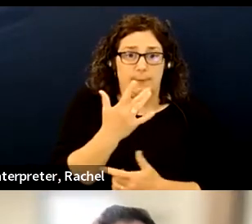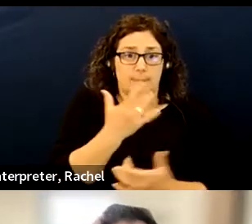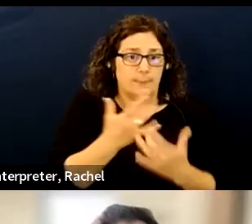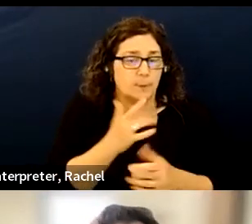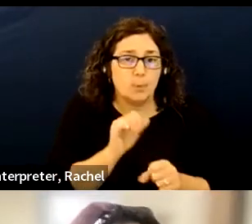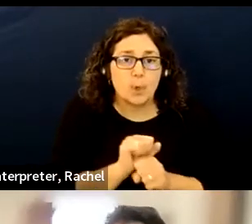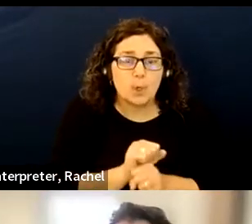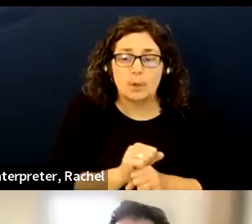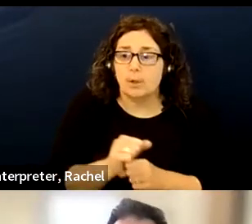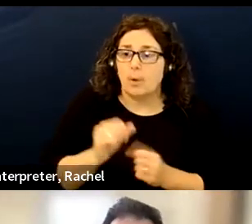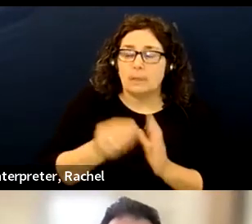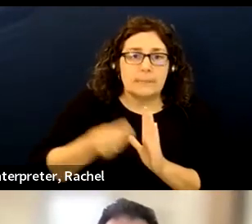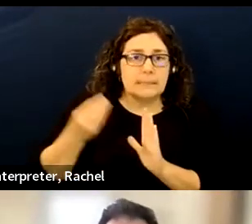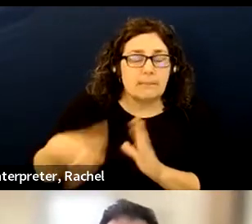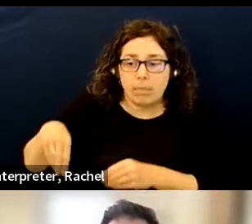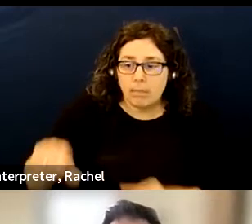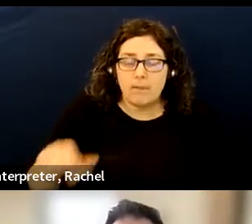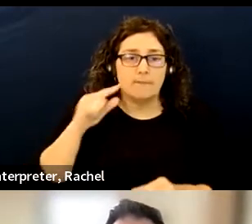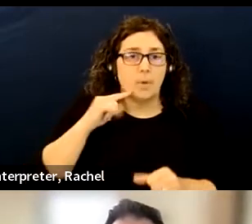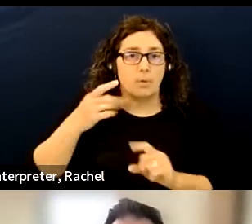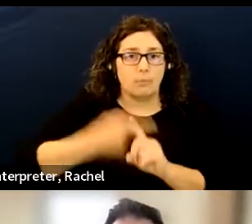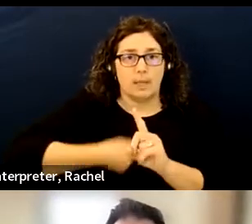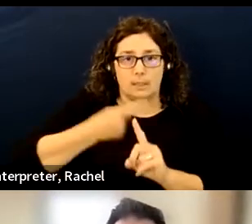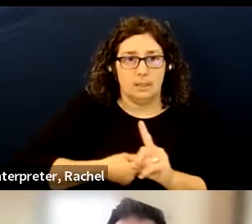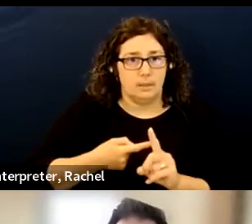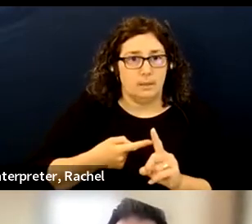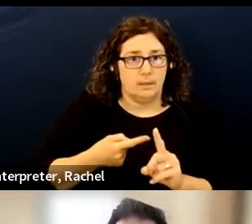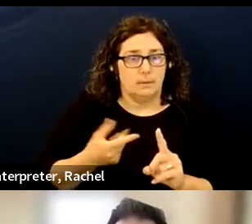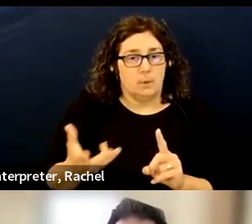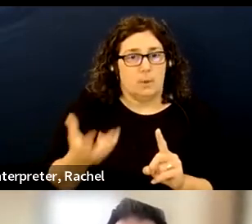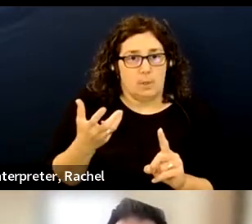or the expensive housing and all these things. So yeah, I just want to